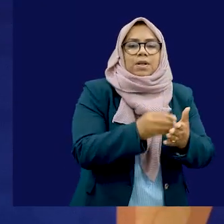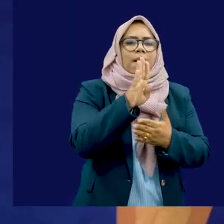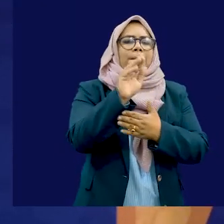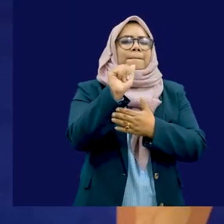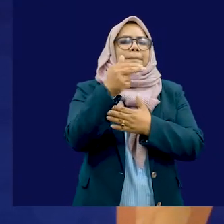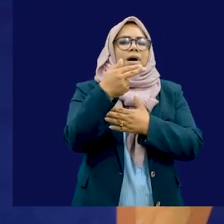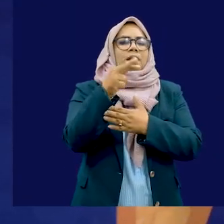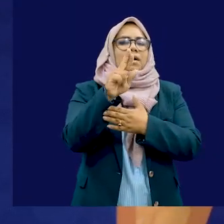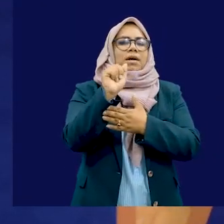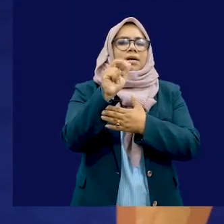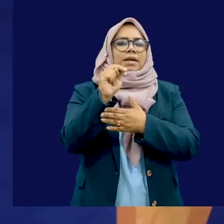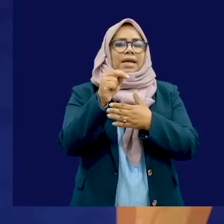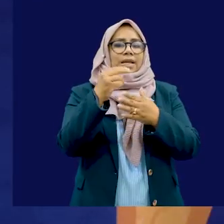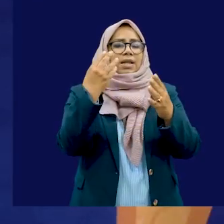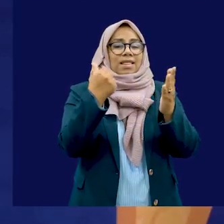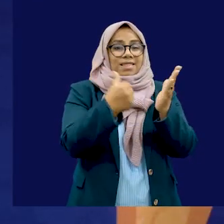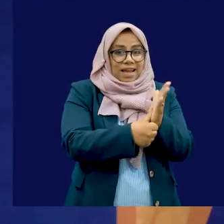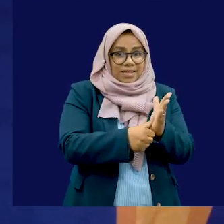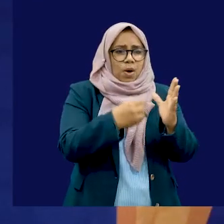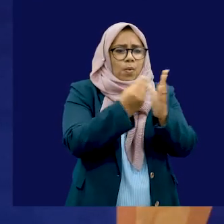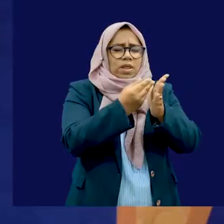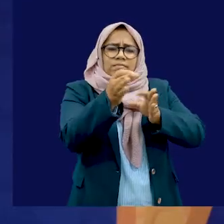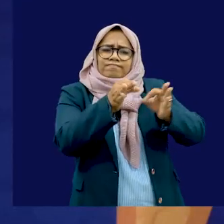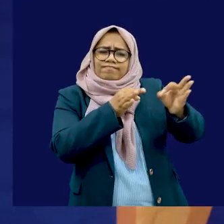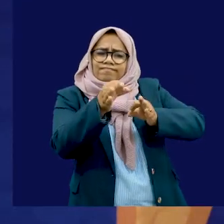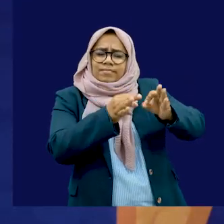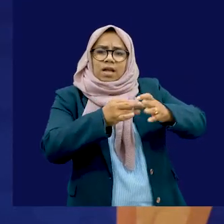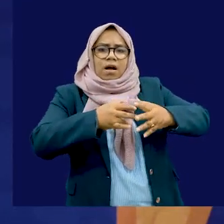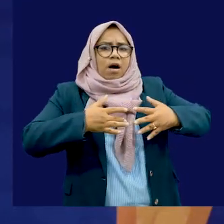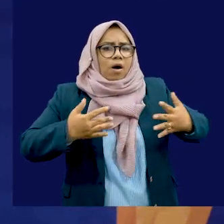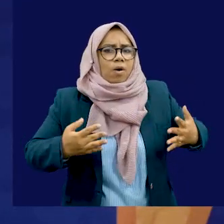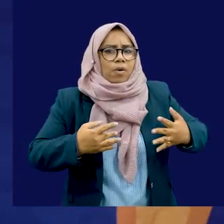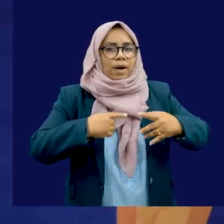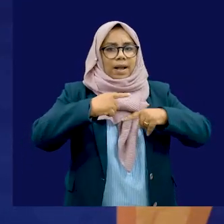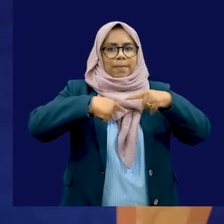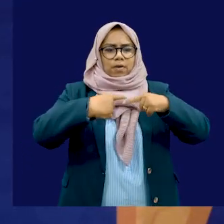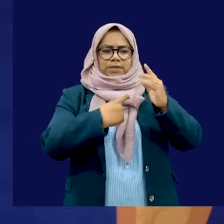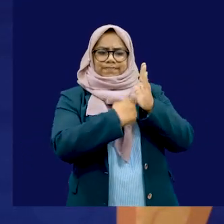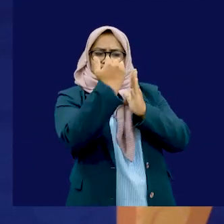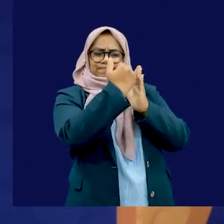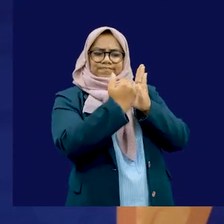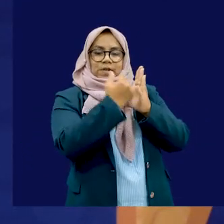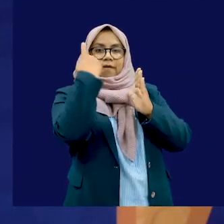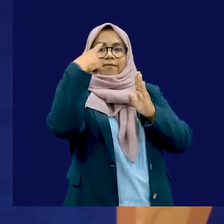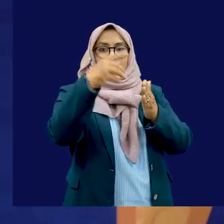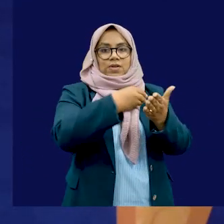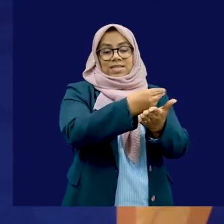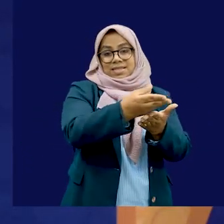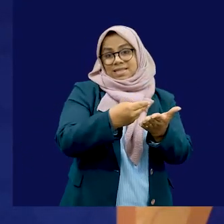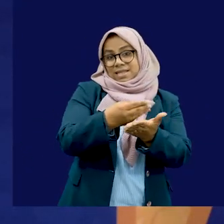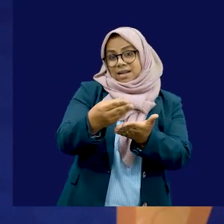letter explaining the details regarding the rulings of zakat.